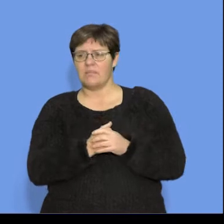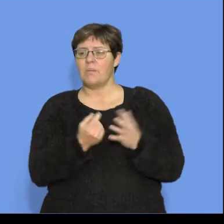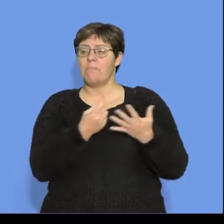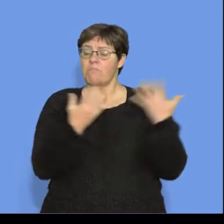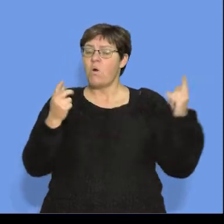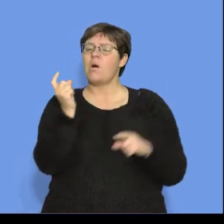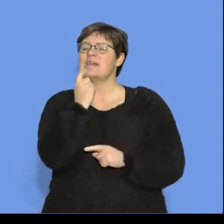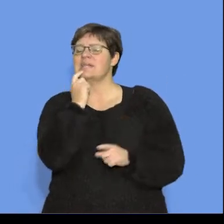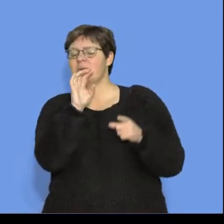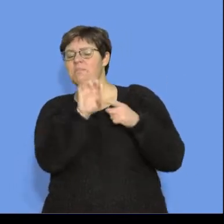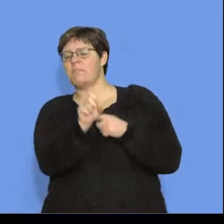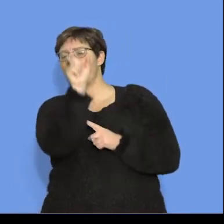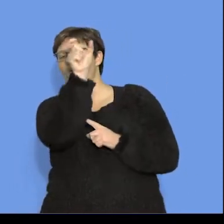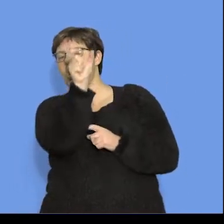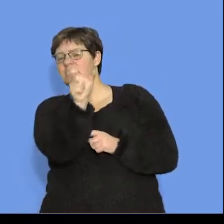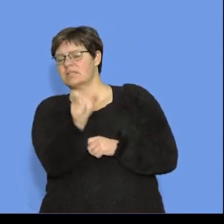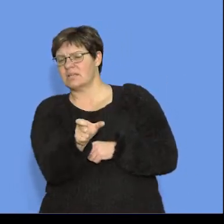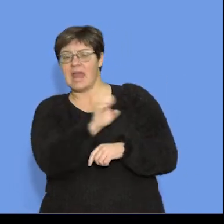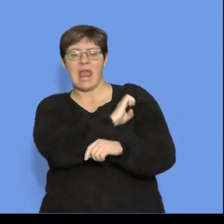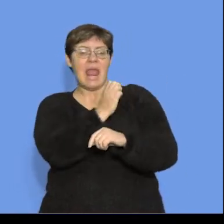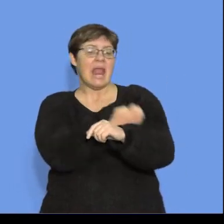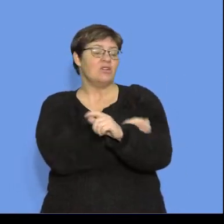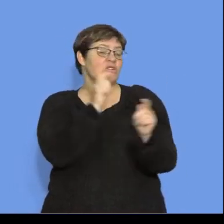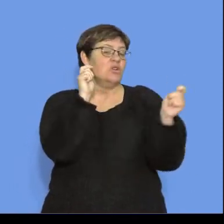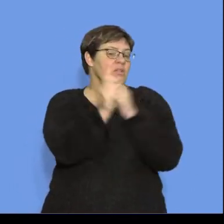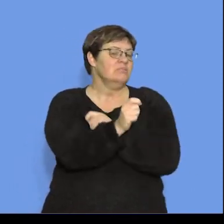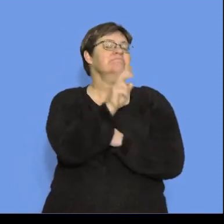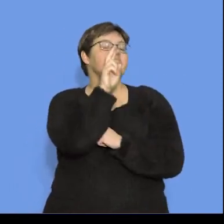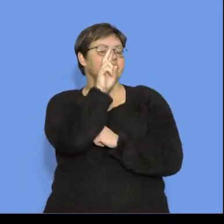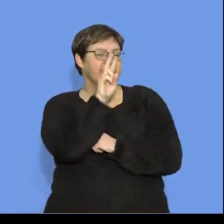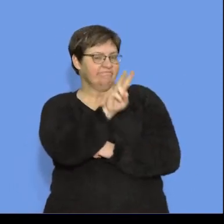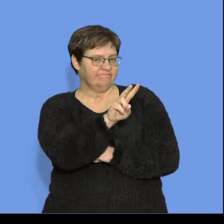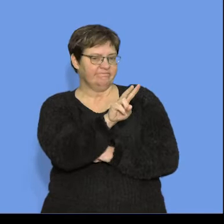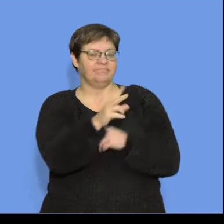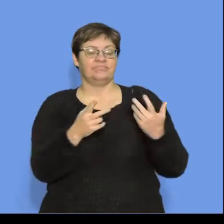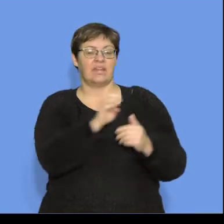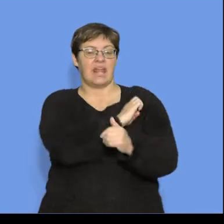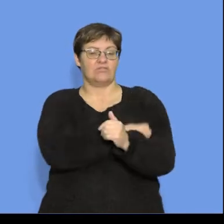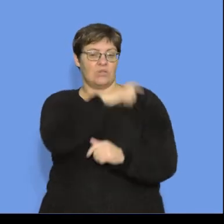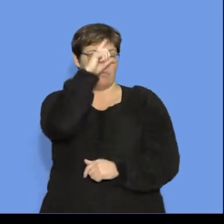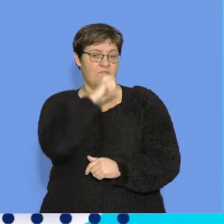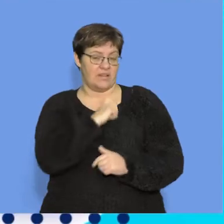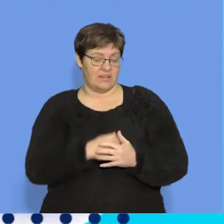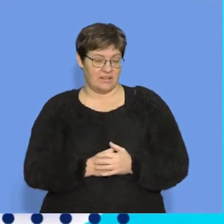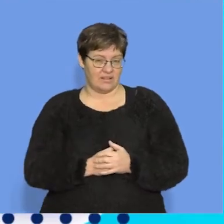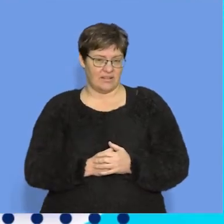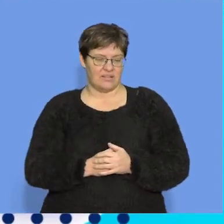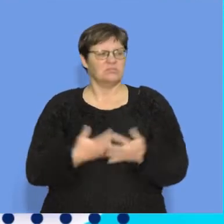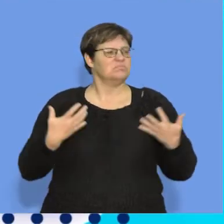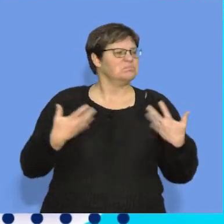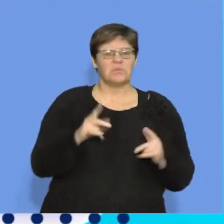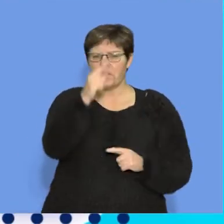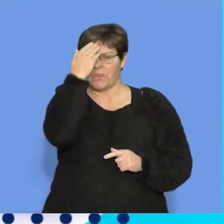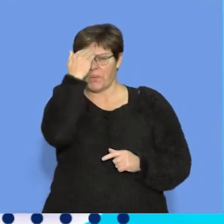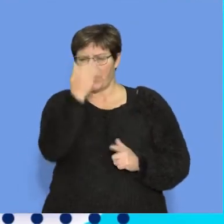to look at these terms under energy and change is to look at something called an energy profile. Now, I know that you